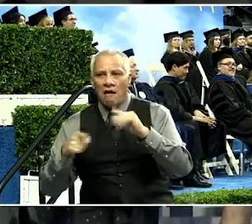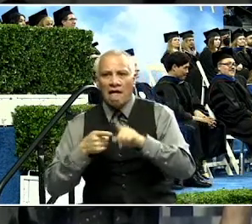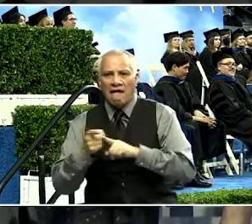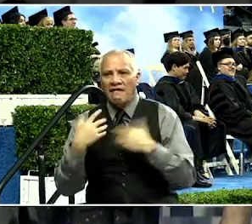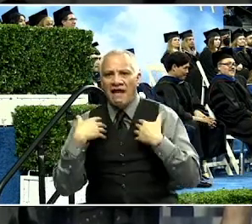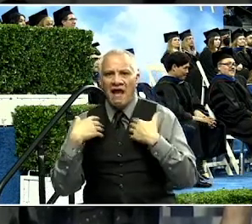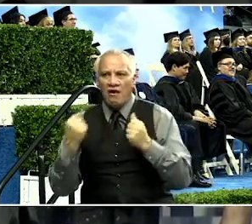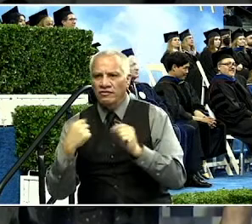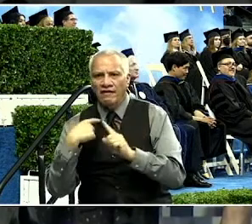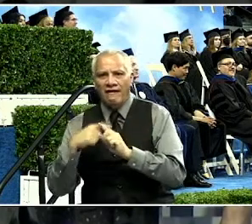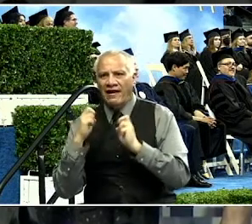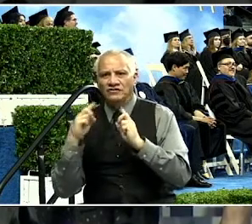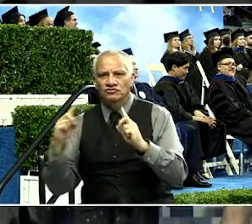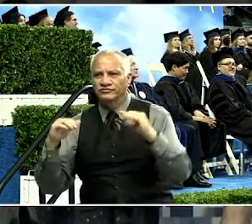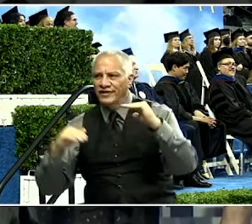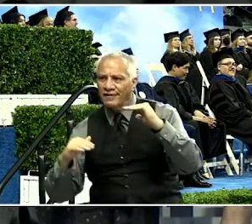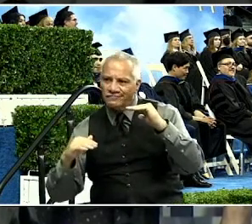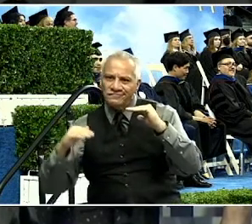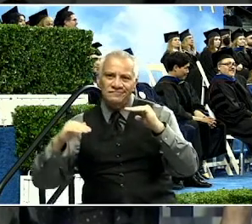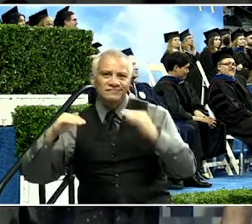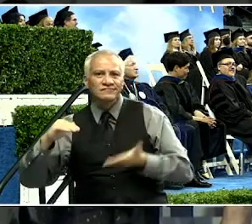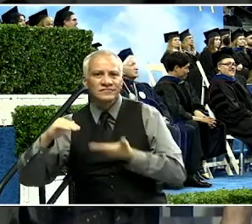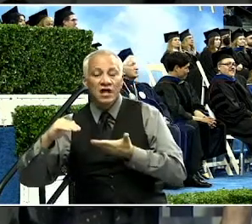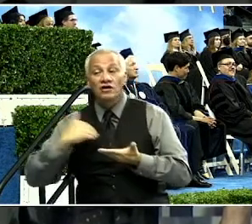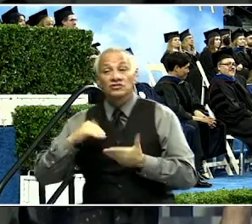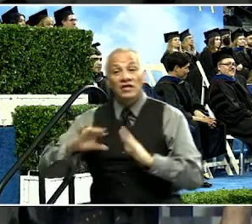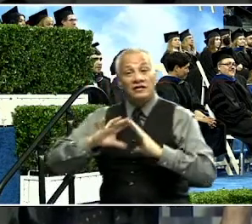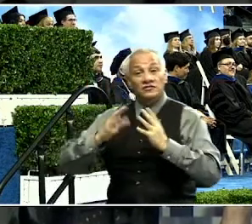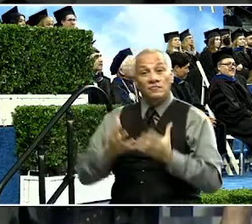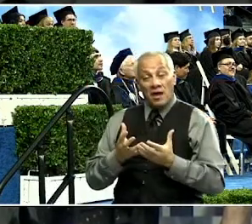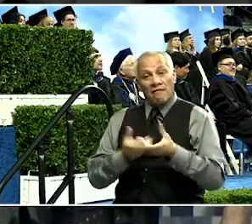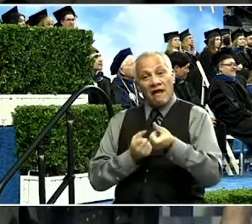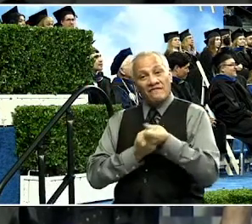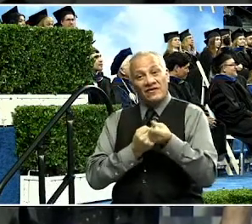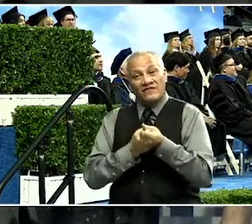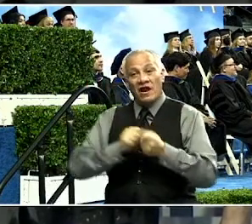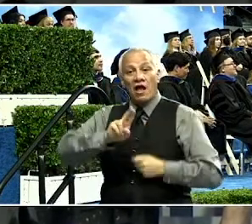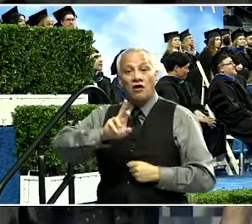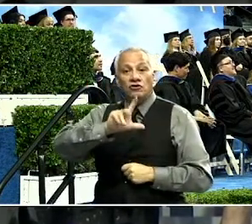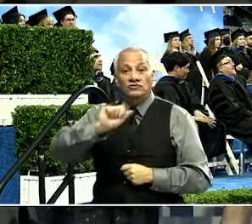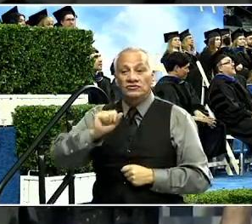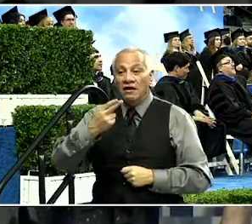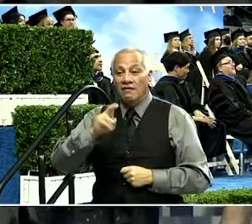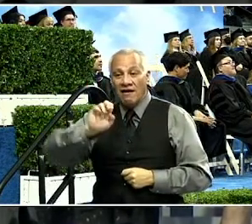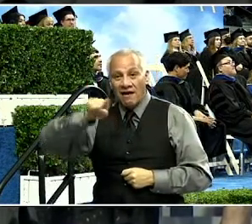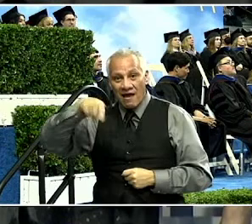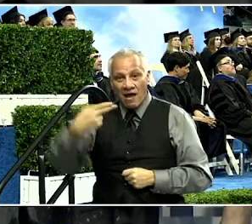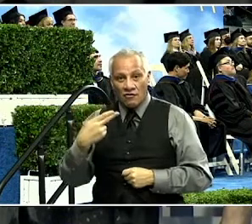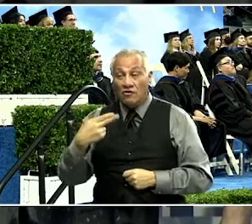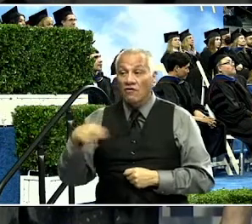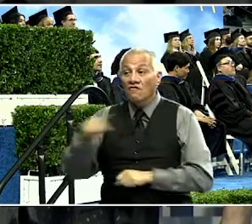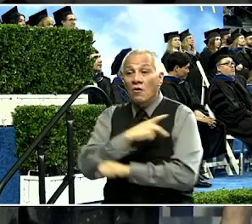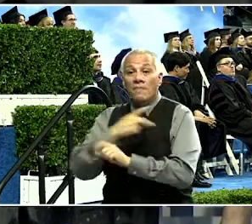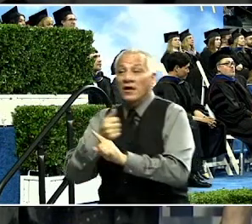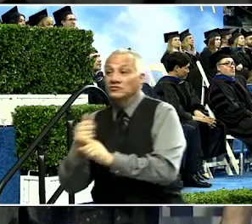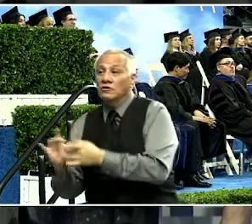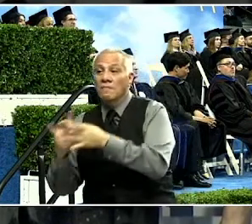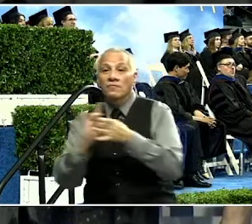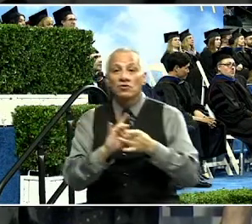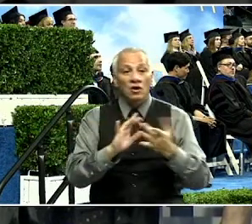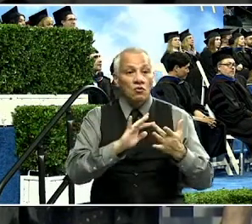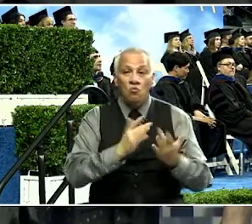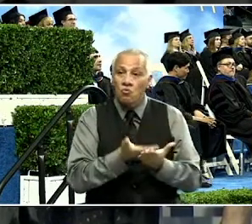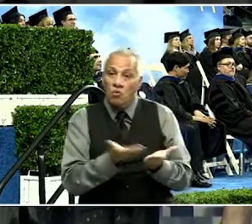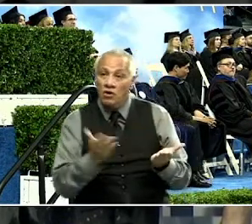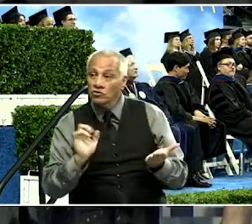education. She has served as a patient health advocate at UCLA Health to connect patients with resources in their communities to improve